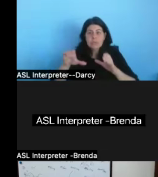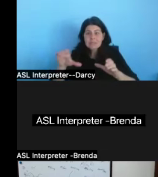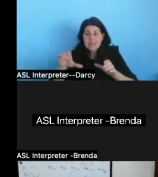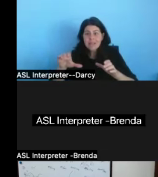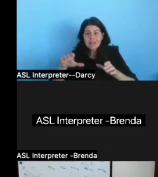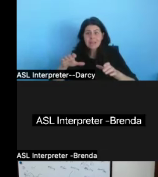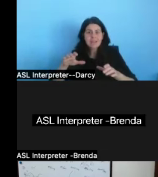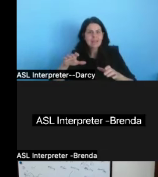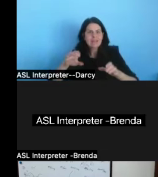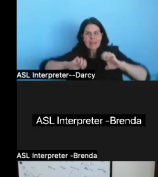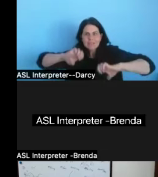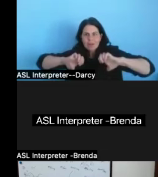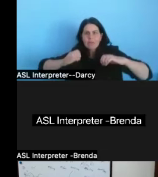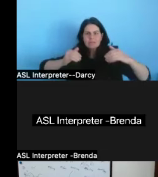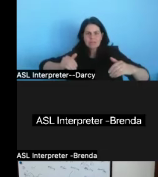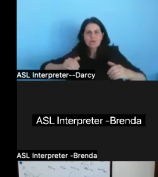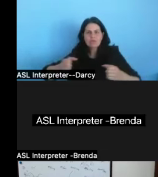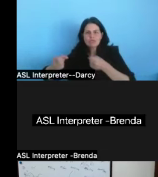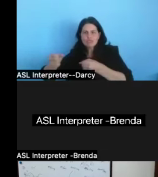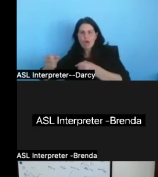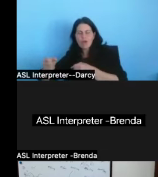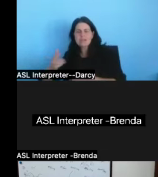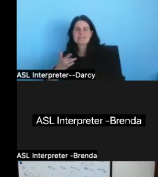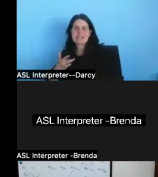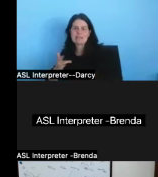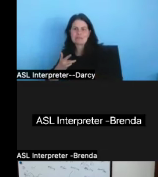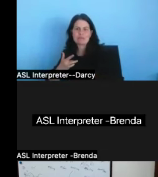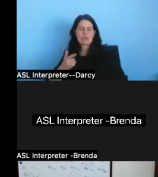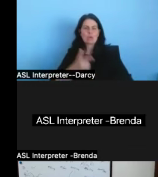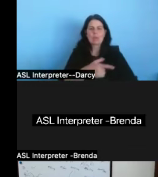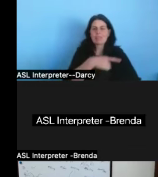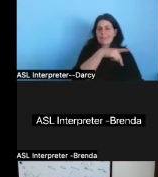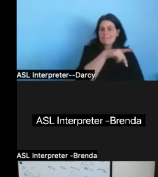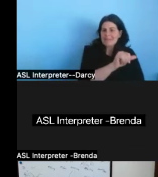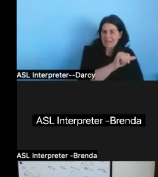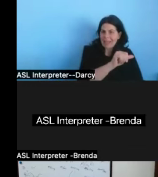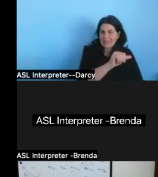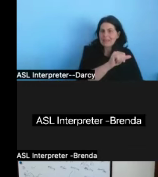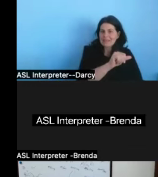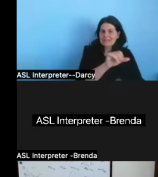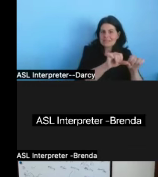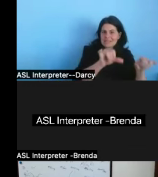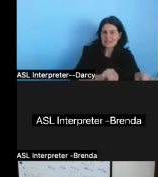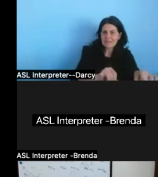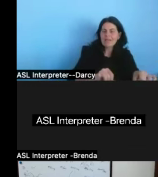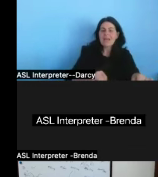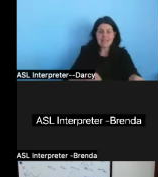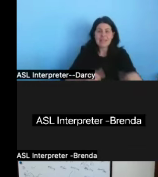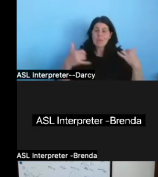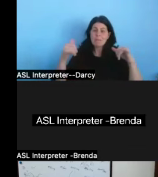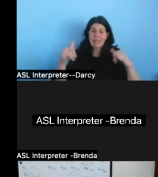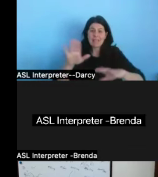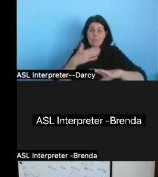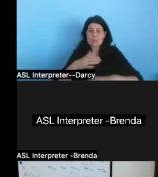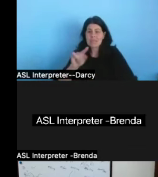motion sensors next to our portable PA system that our department has. And we blasted some Taylor Swift in the